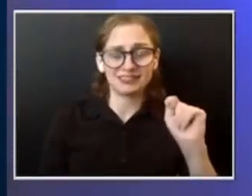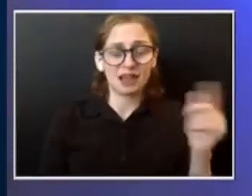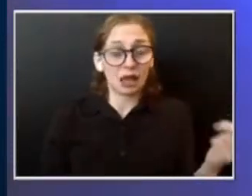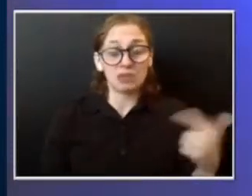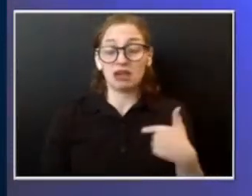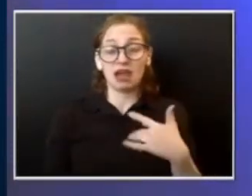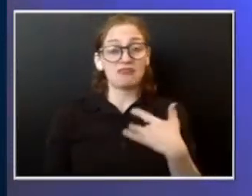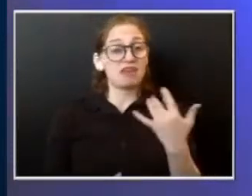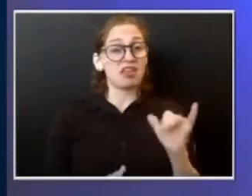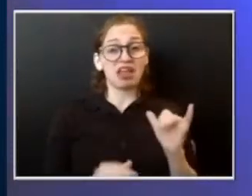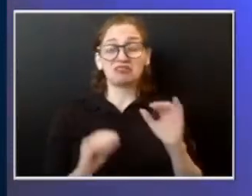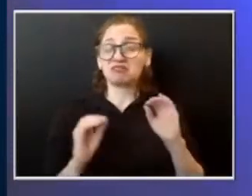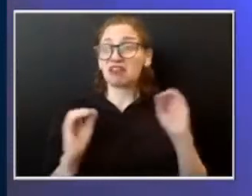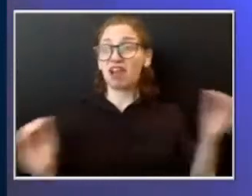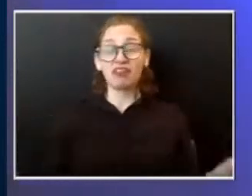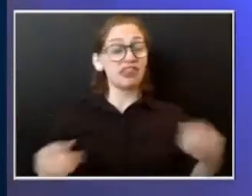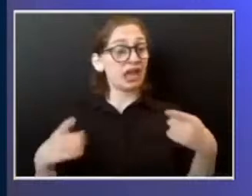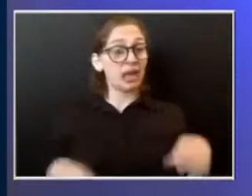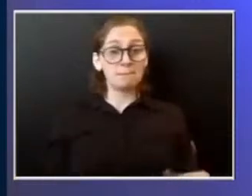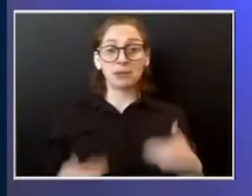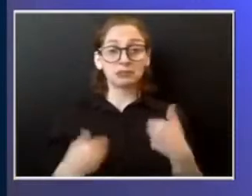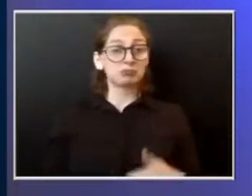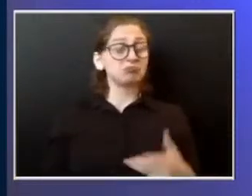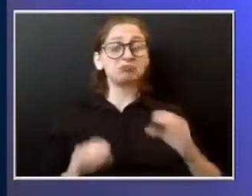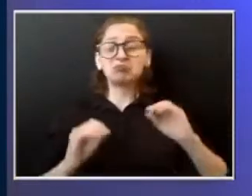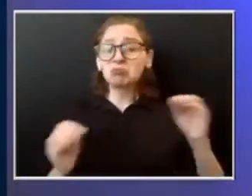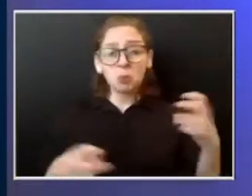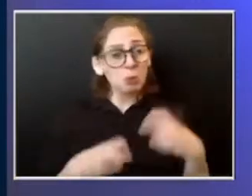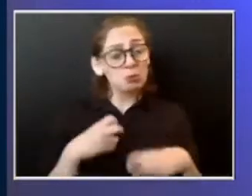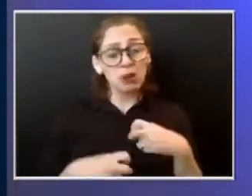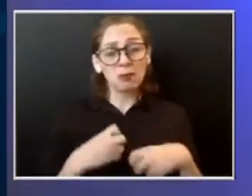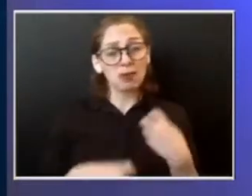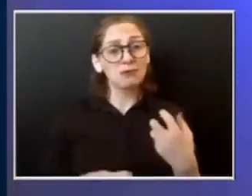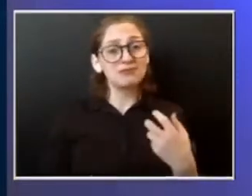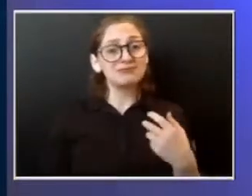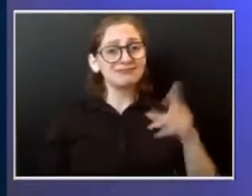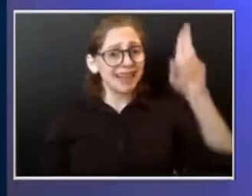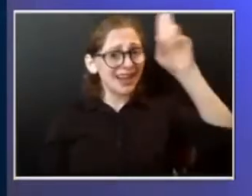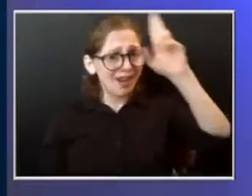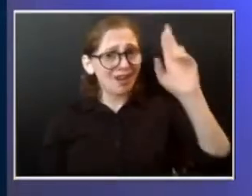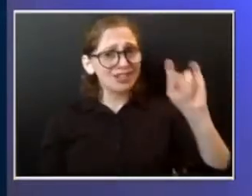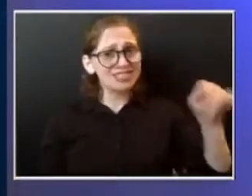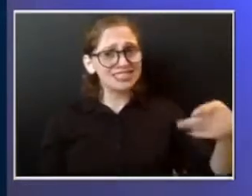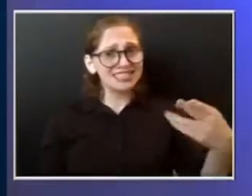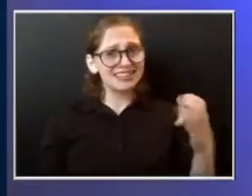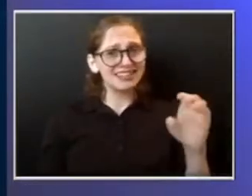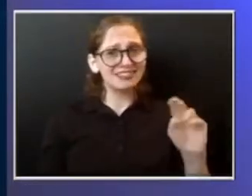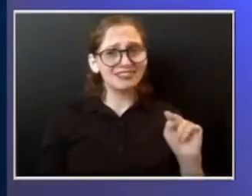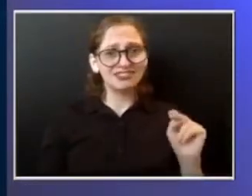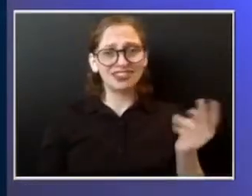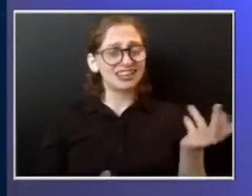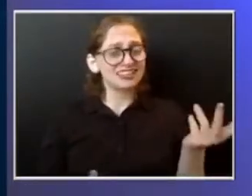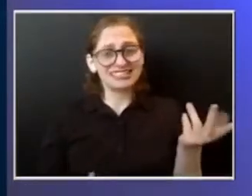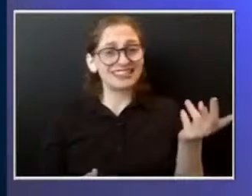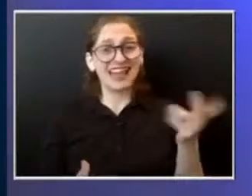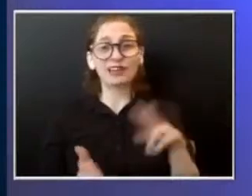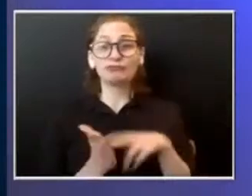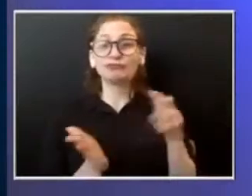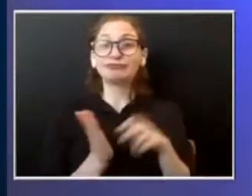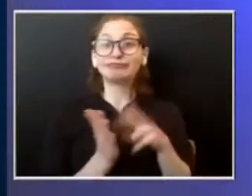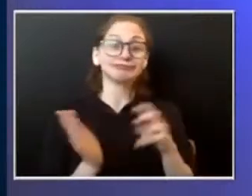had absolutely no problems. And Uncle Steve's jumping around like the Energizer Bunny. So, I